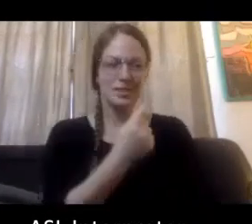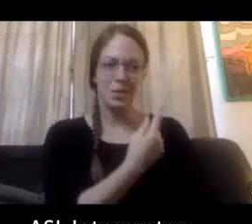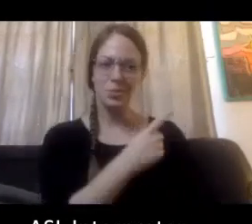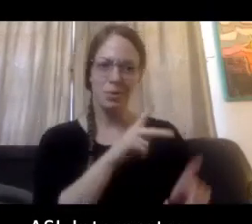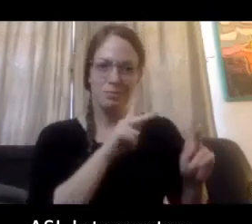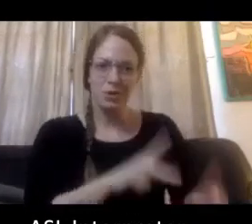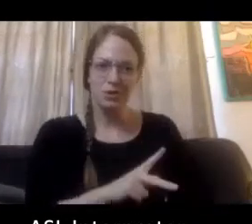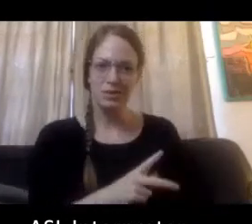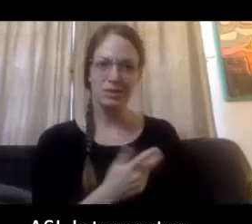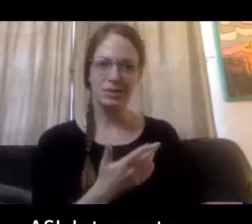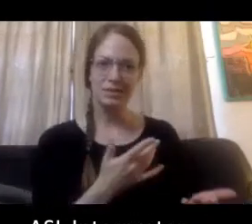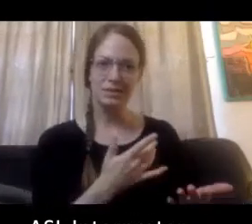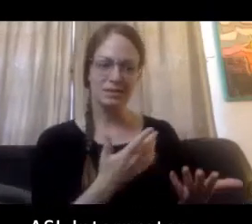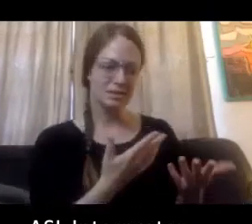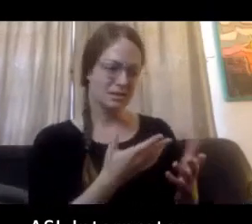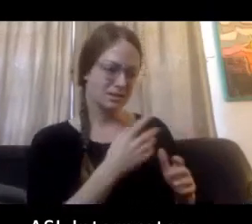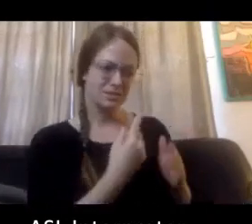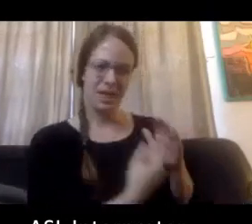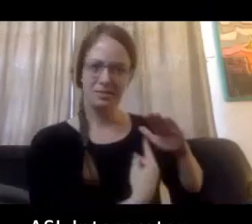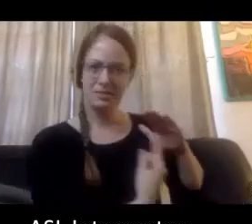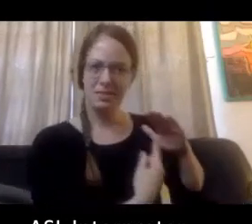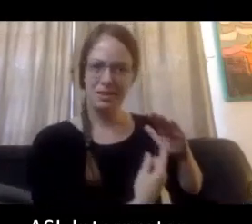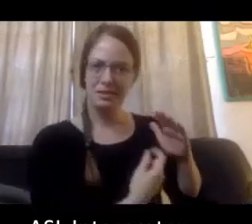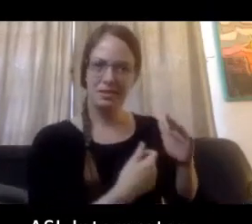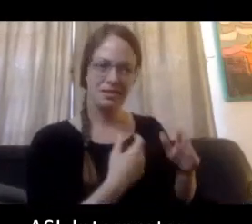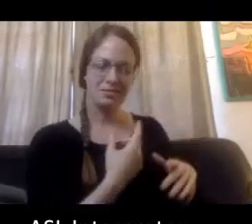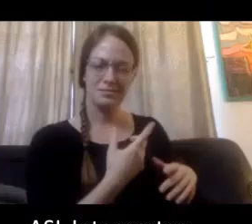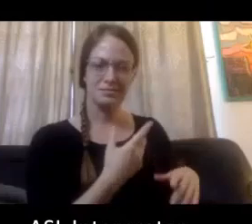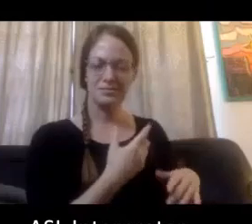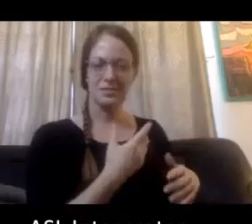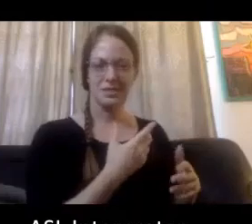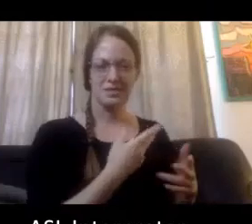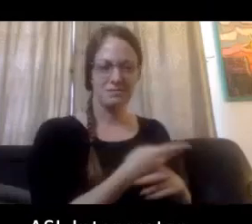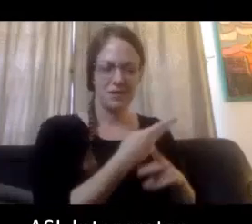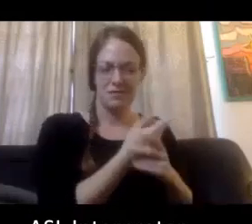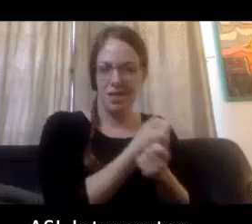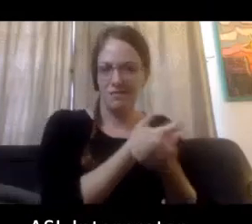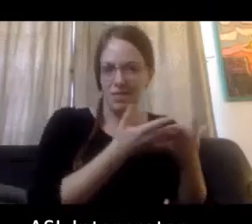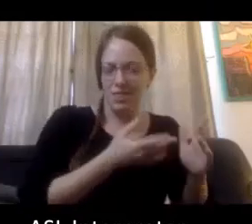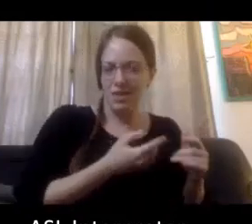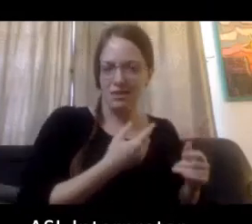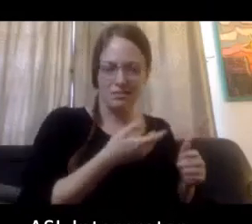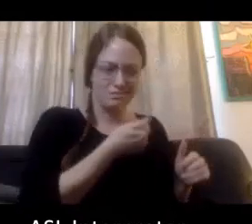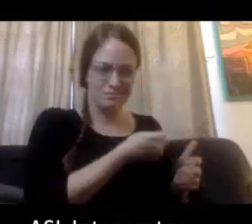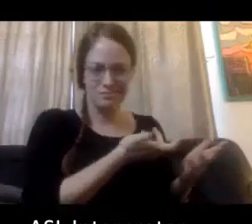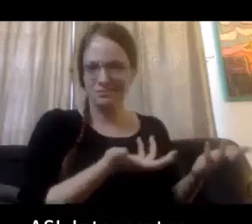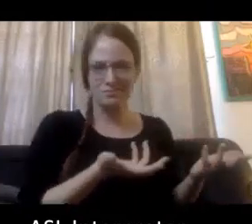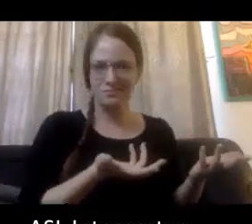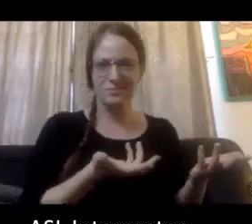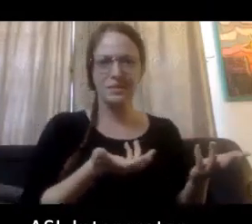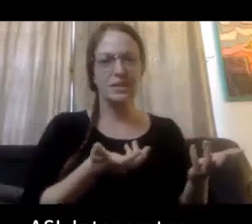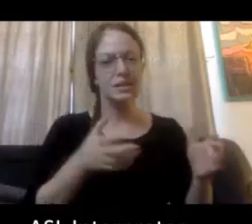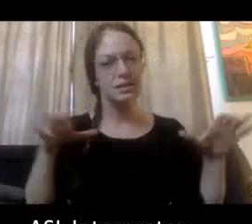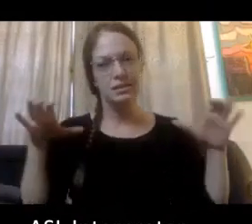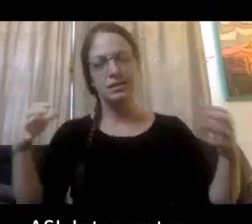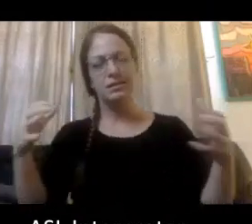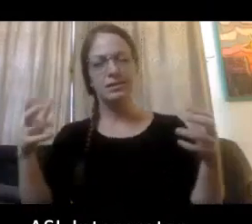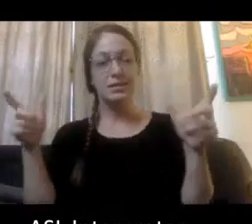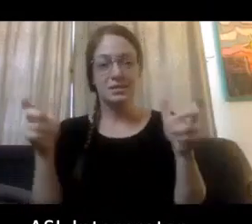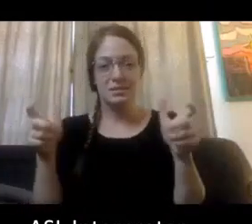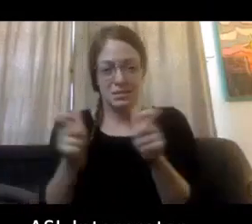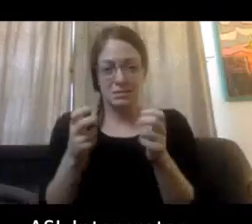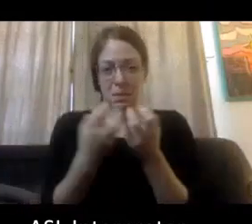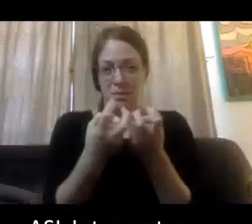as an island who has to do all of this by themselves. As you can see just from this small panel of folks,